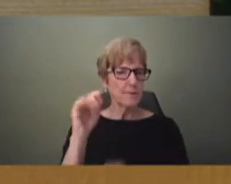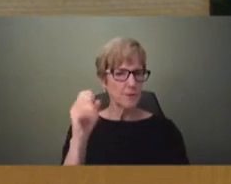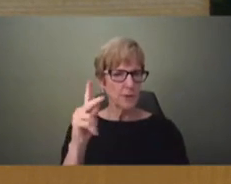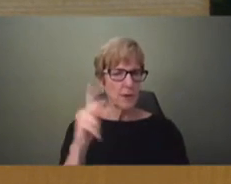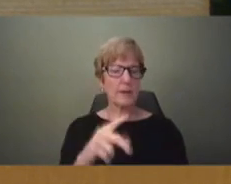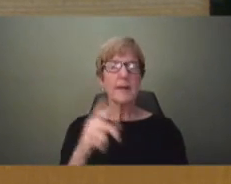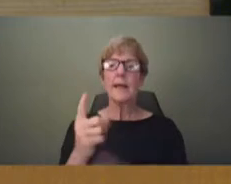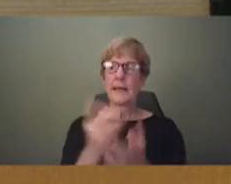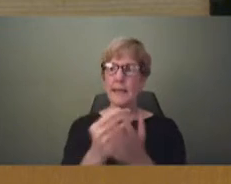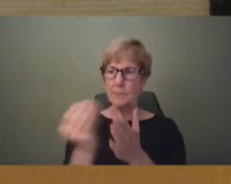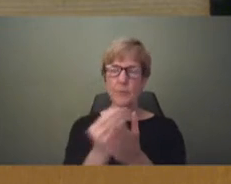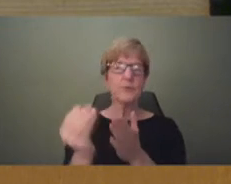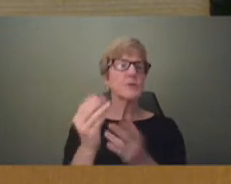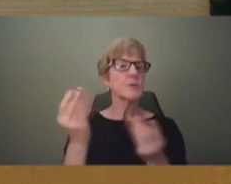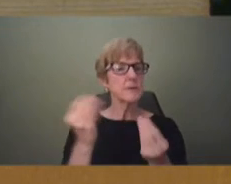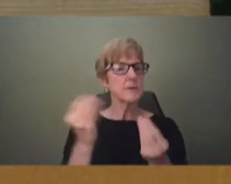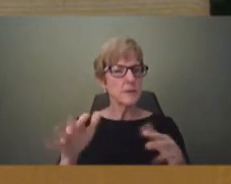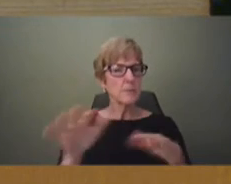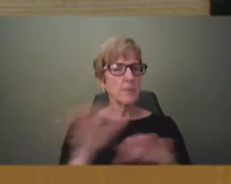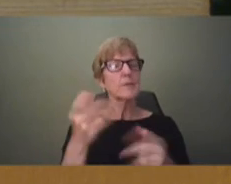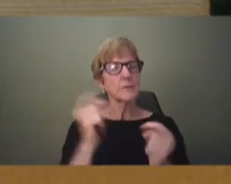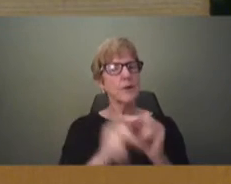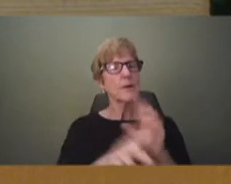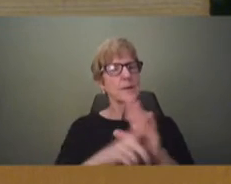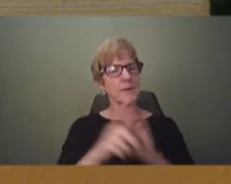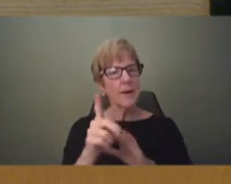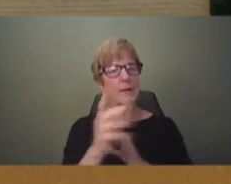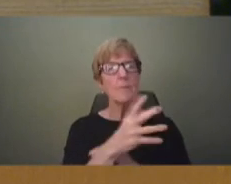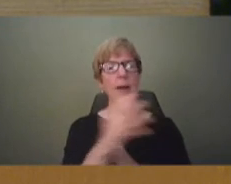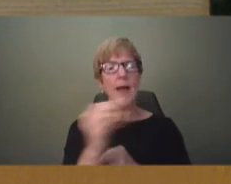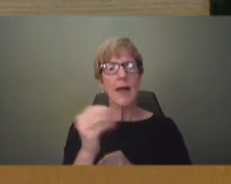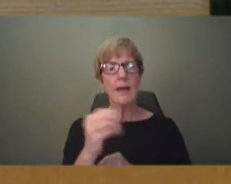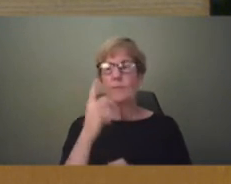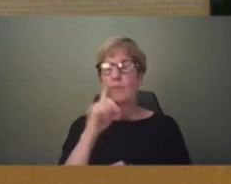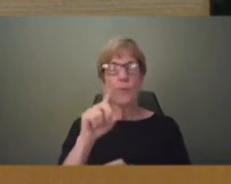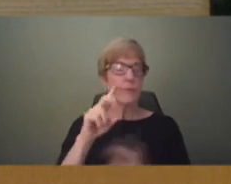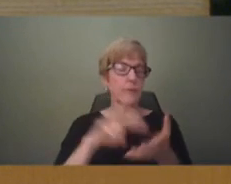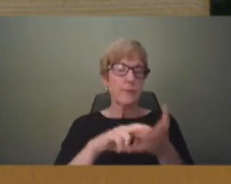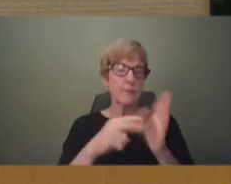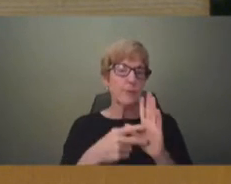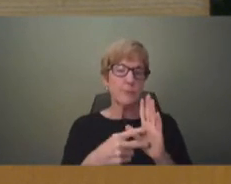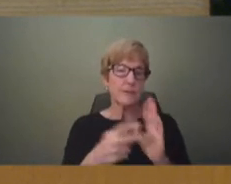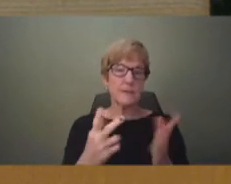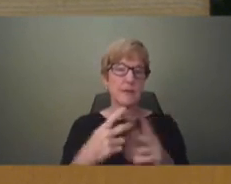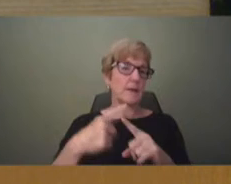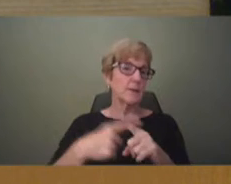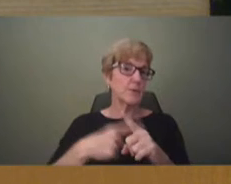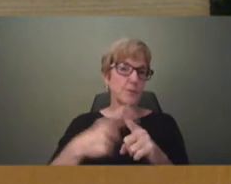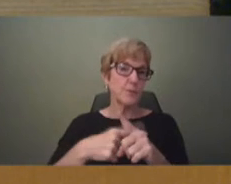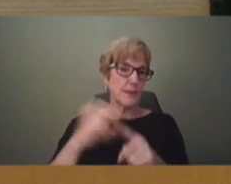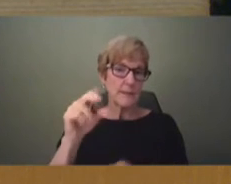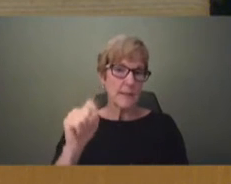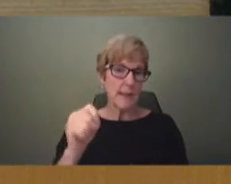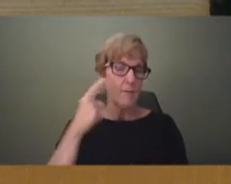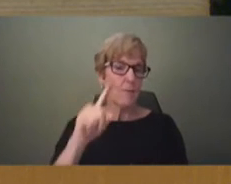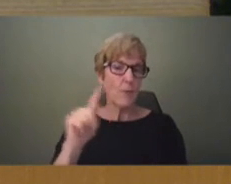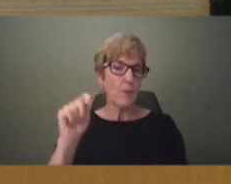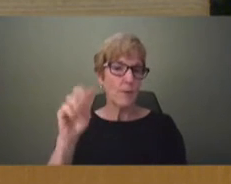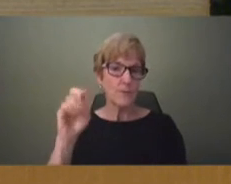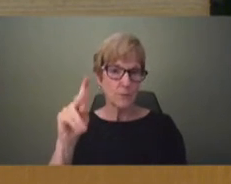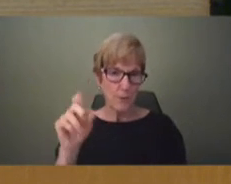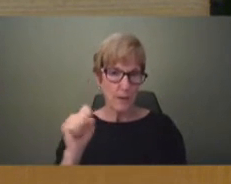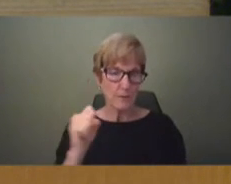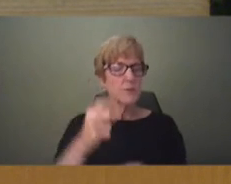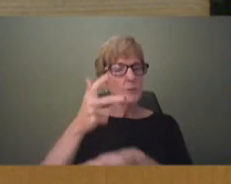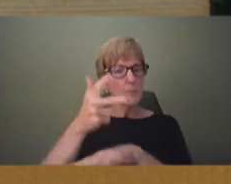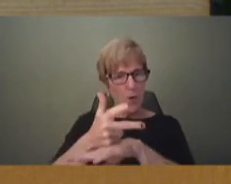his property um to try to to develop it and for the sole purpose of renting it out for um trucks uh to park and